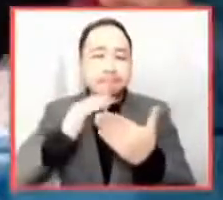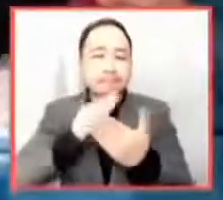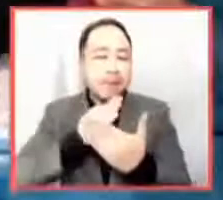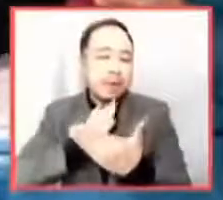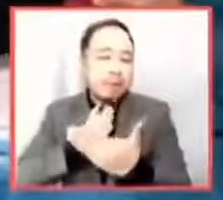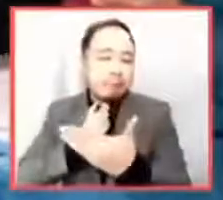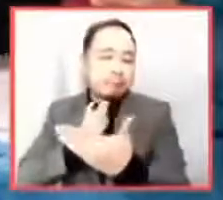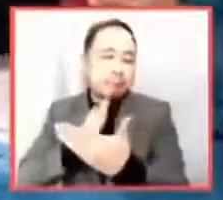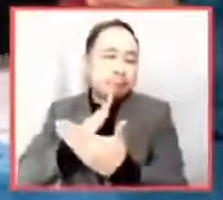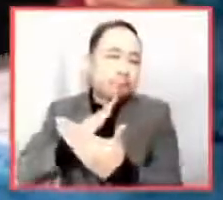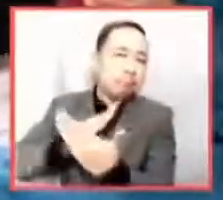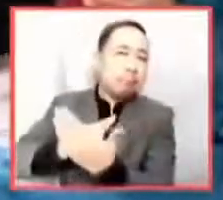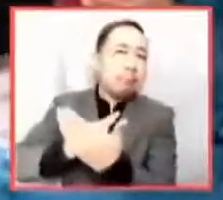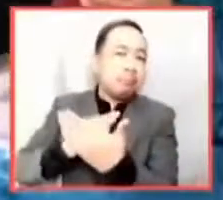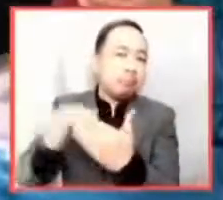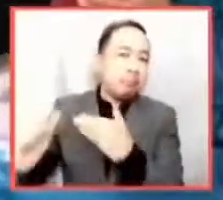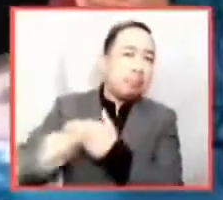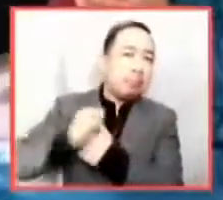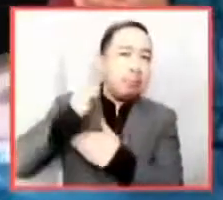the lawless.